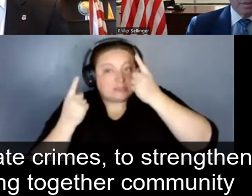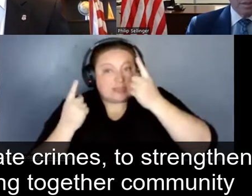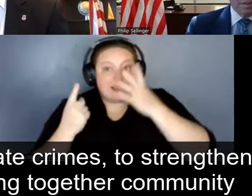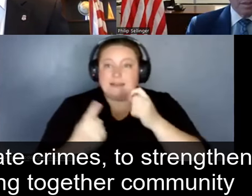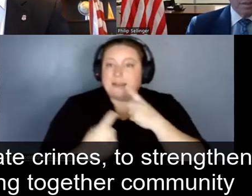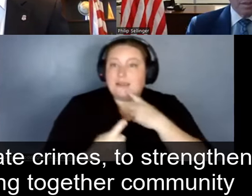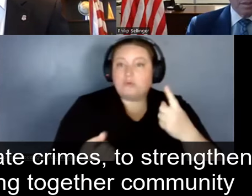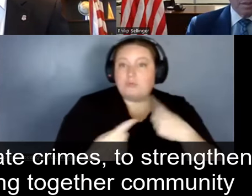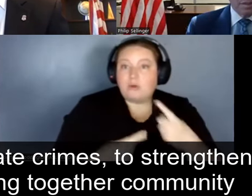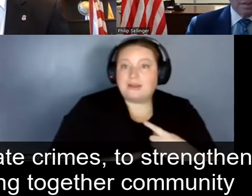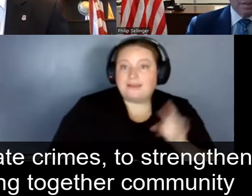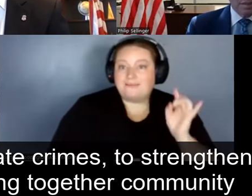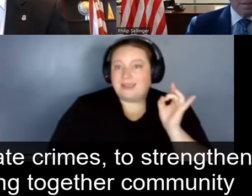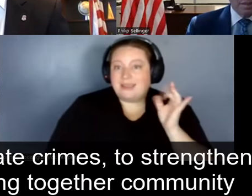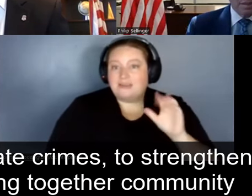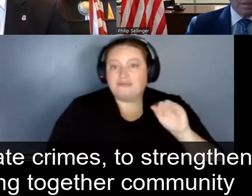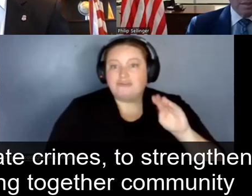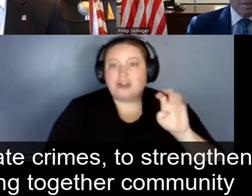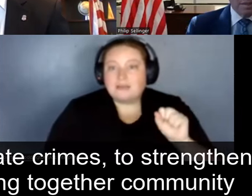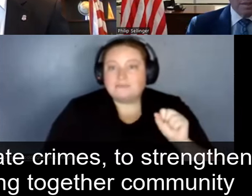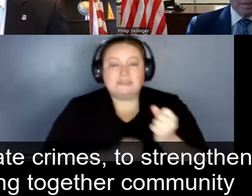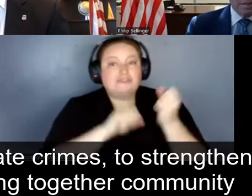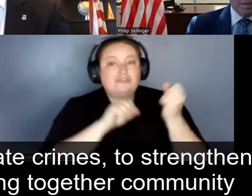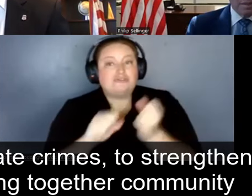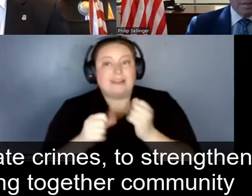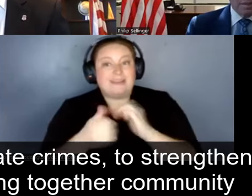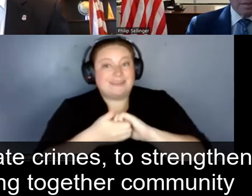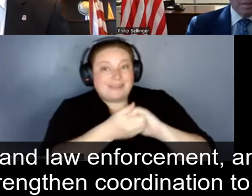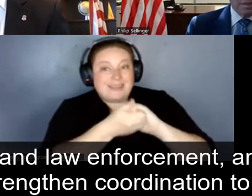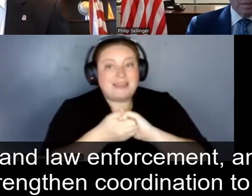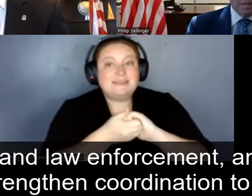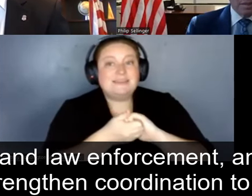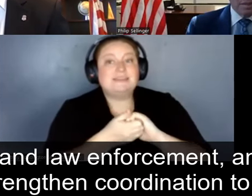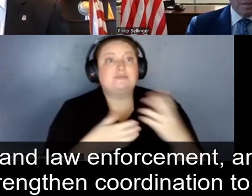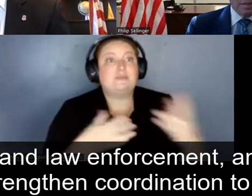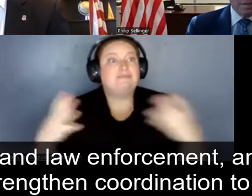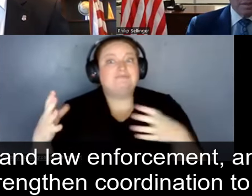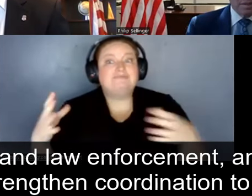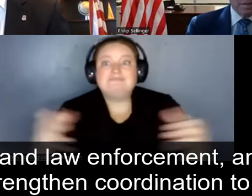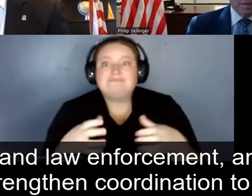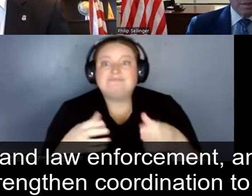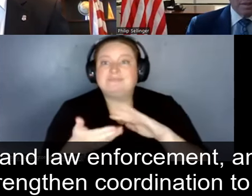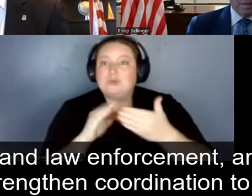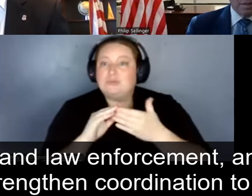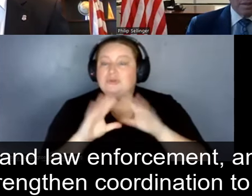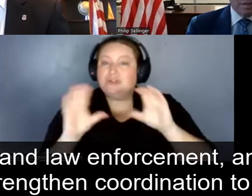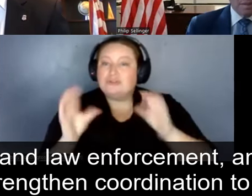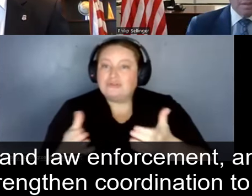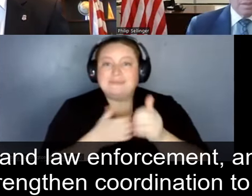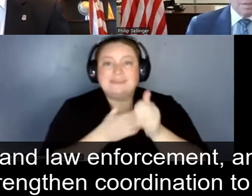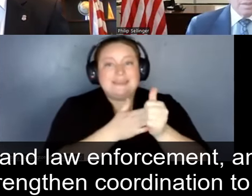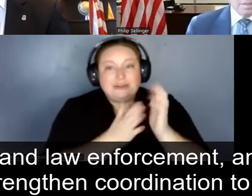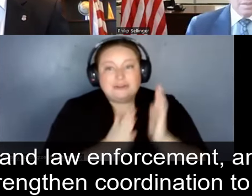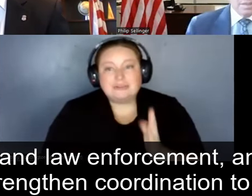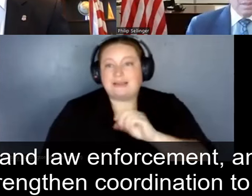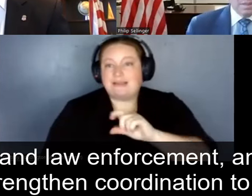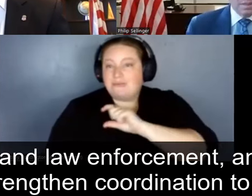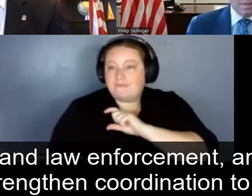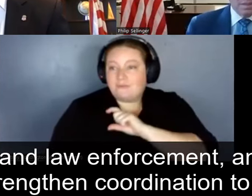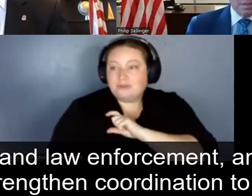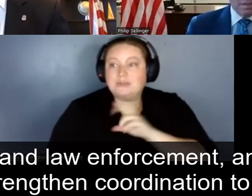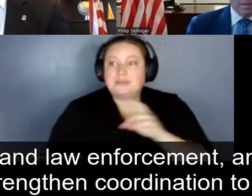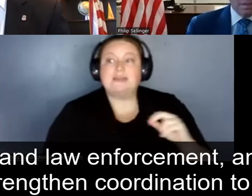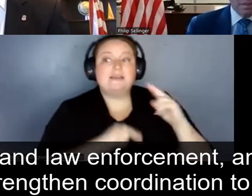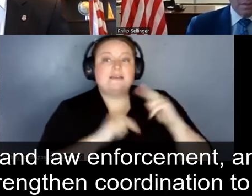hate crimes, to strengthen alliances by bringing together community groups, community leaders, and law enforcement, and to build trust